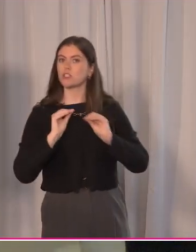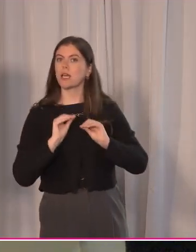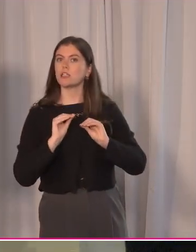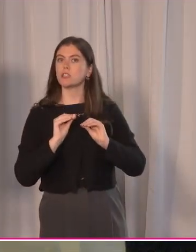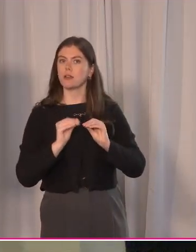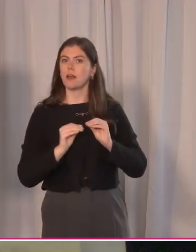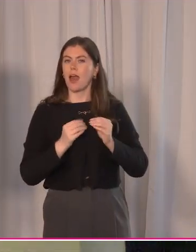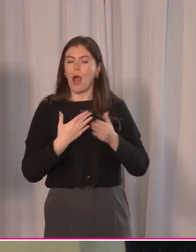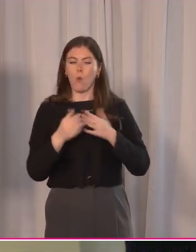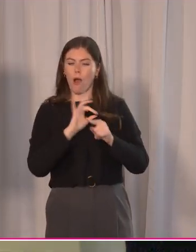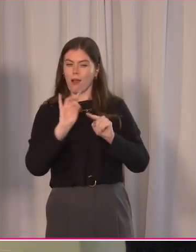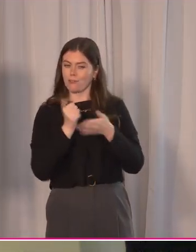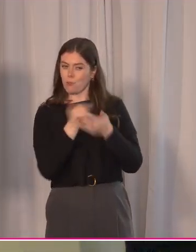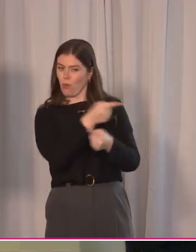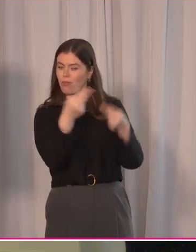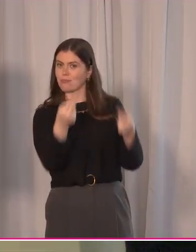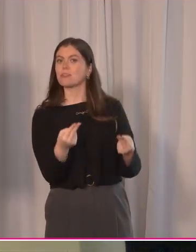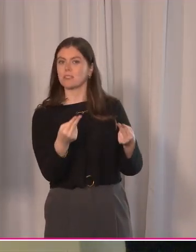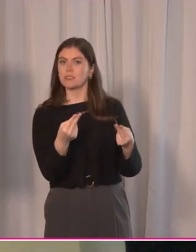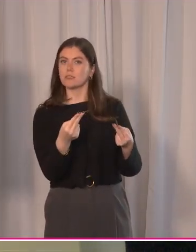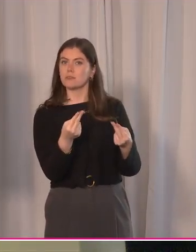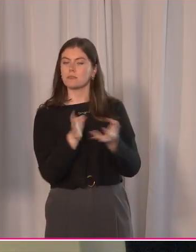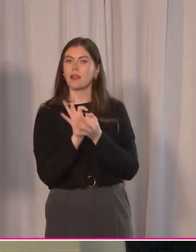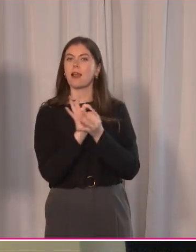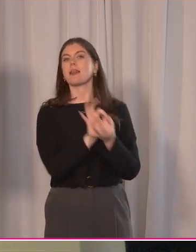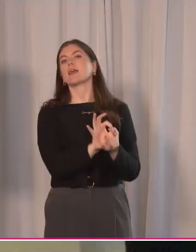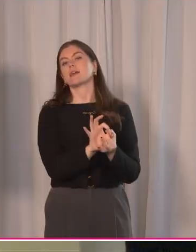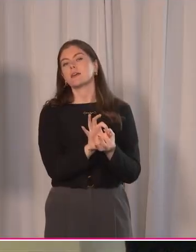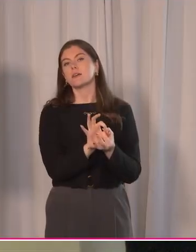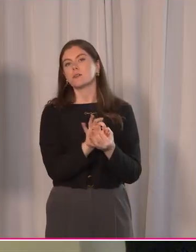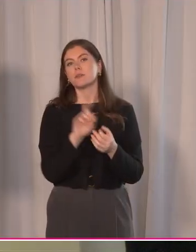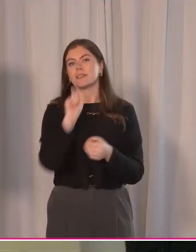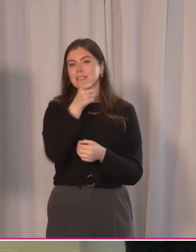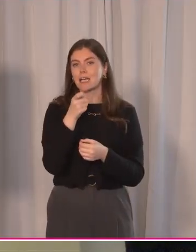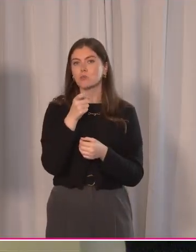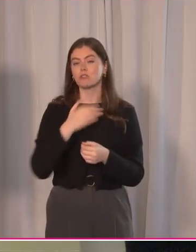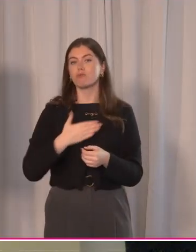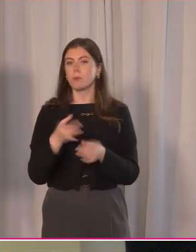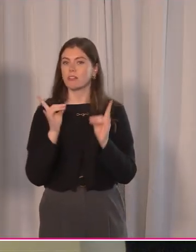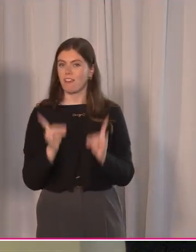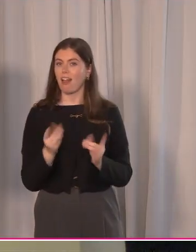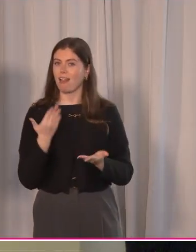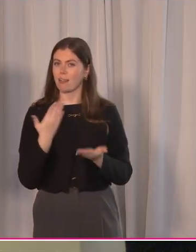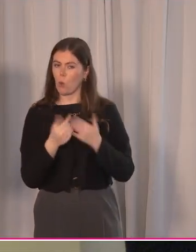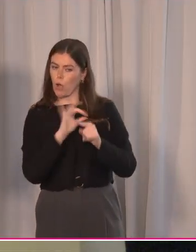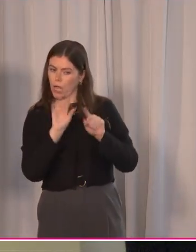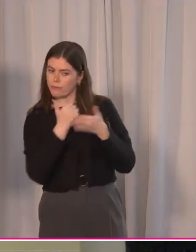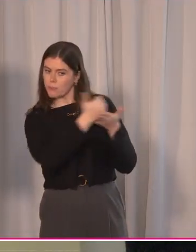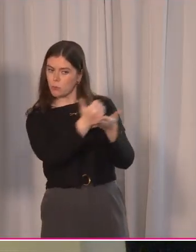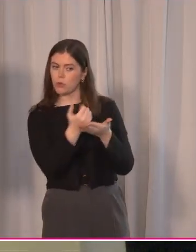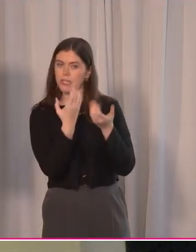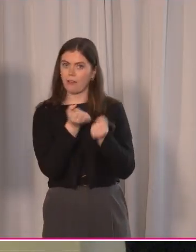support people with in relation to sexual and reproductive health and having good,